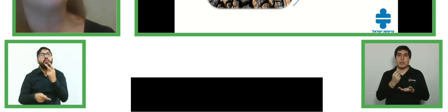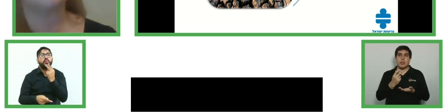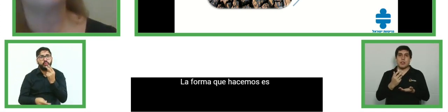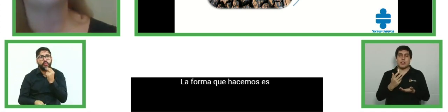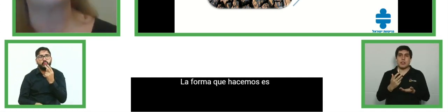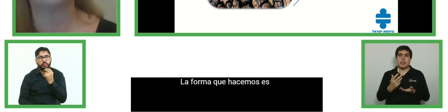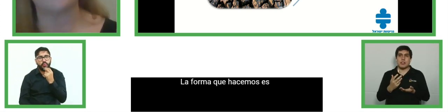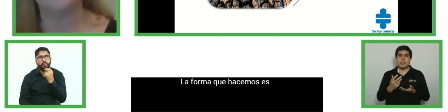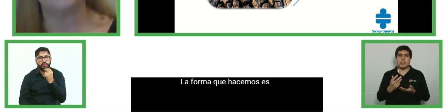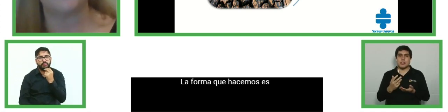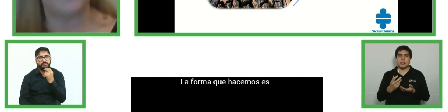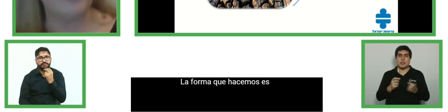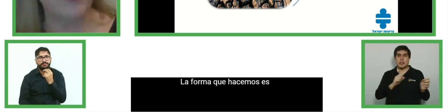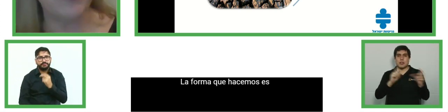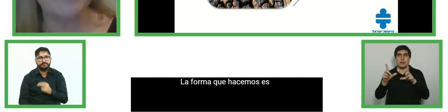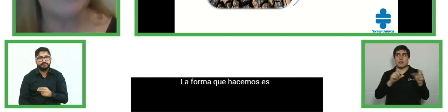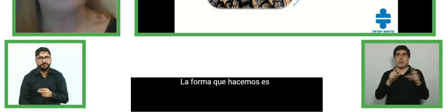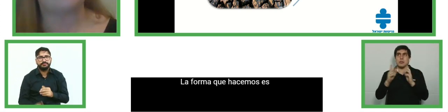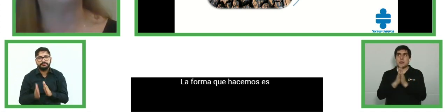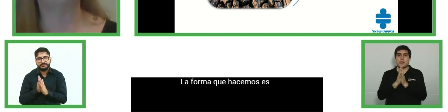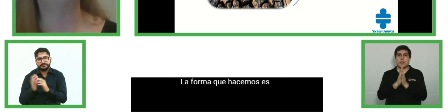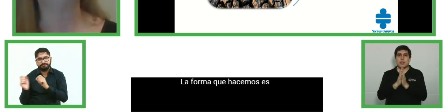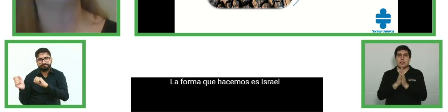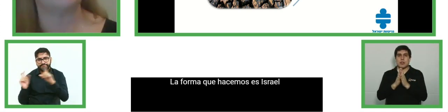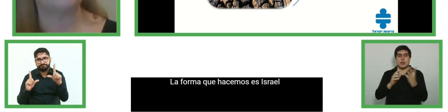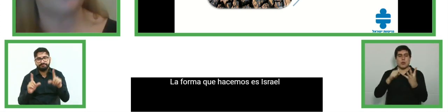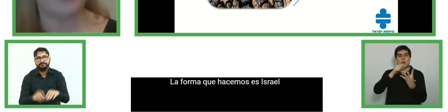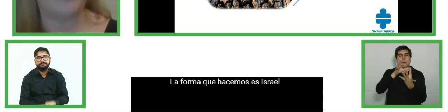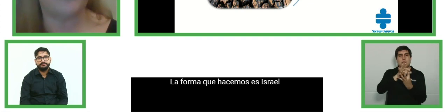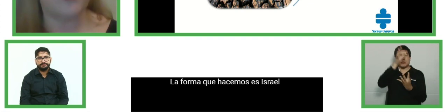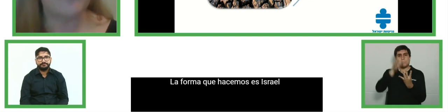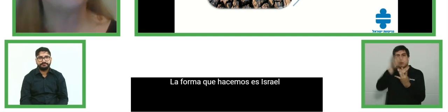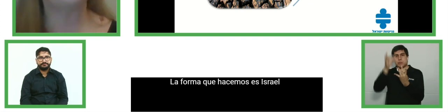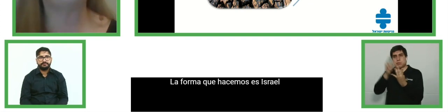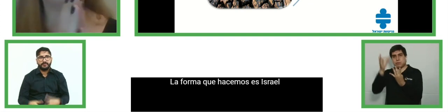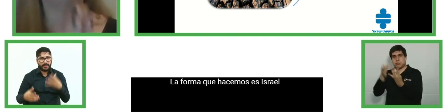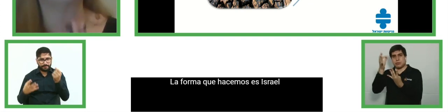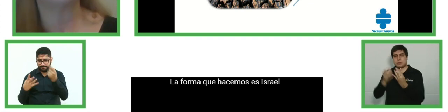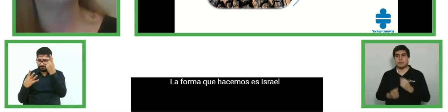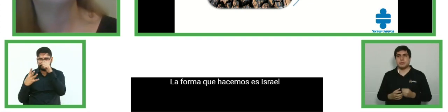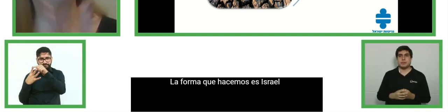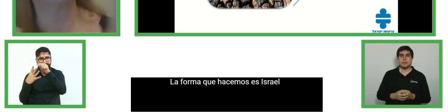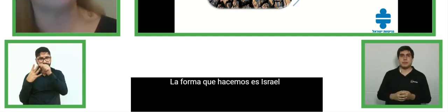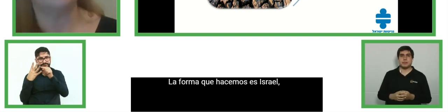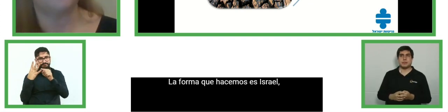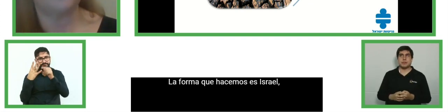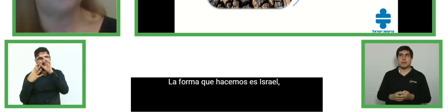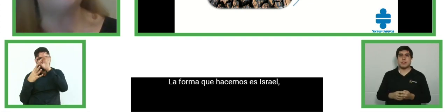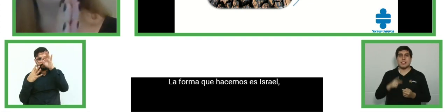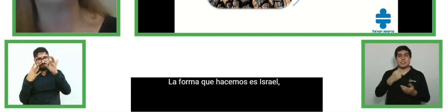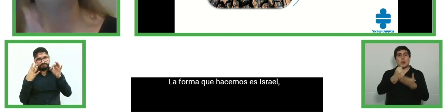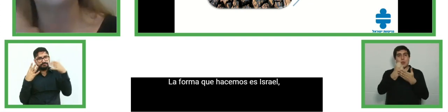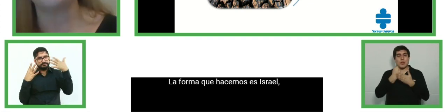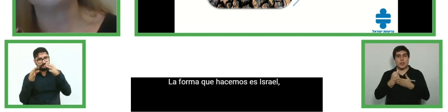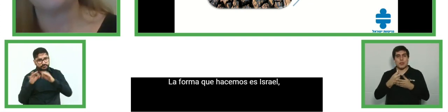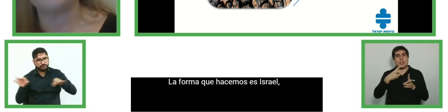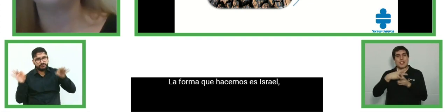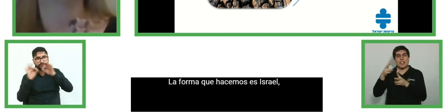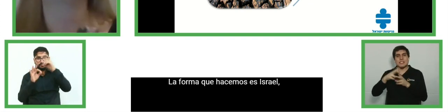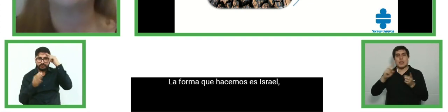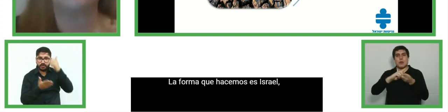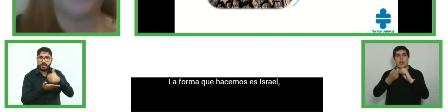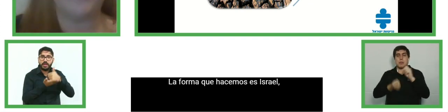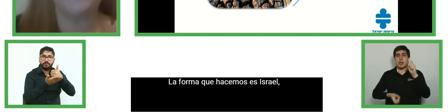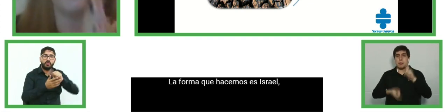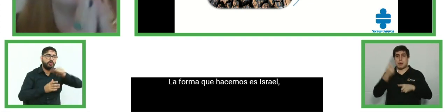really create a change. The first thing is knowledge. When you don't know something, you're afraid of it. You don't want to come close to it. But